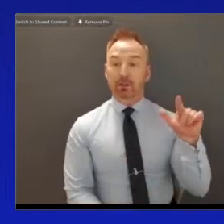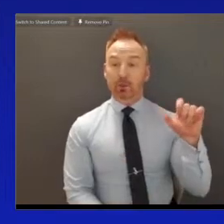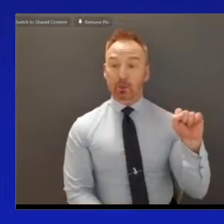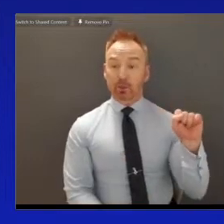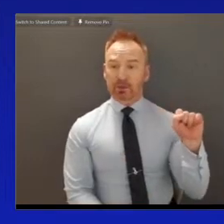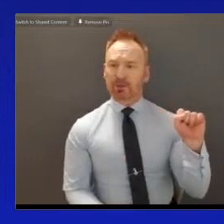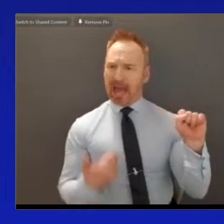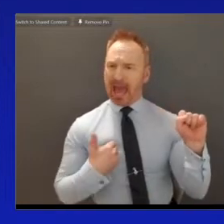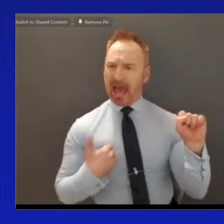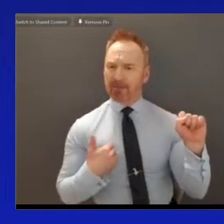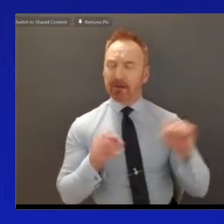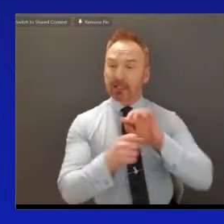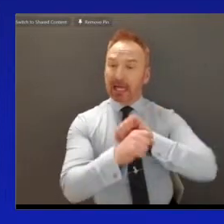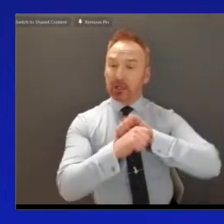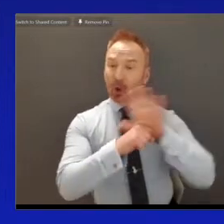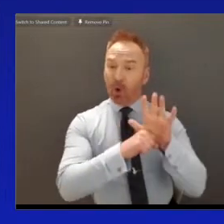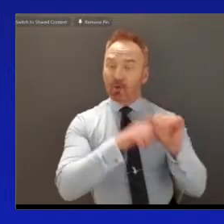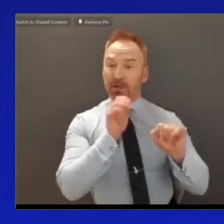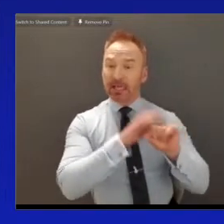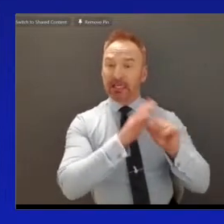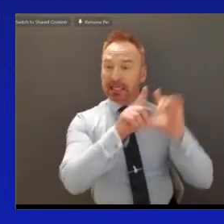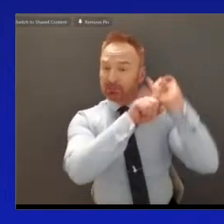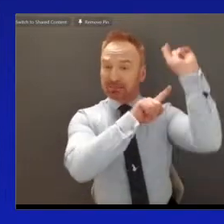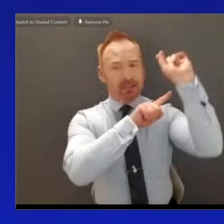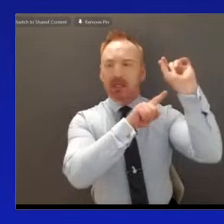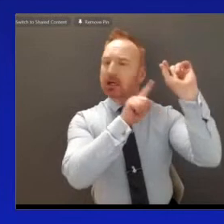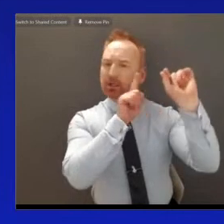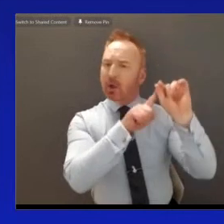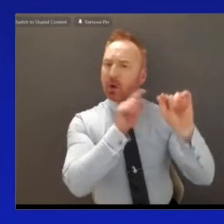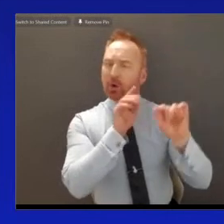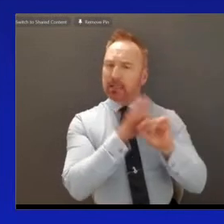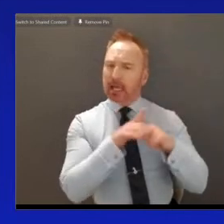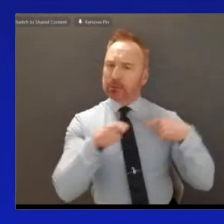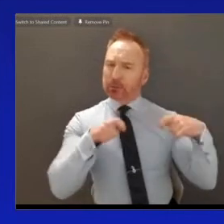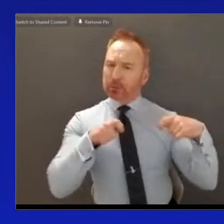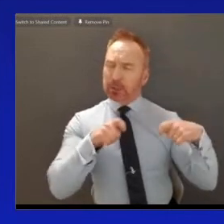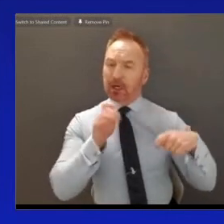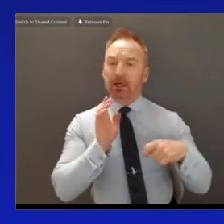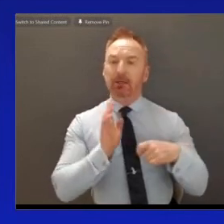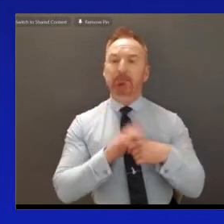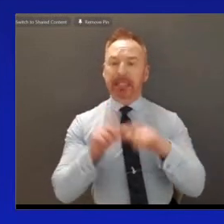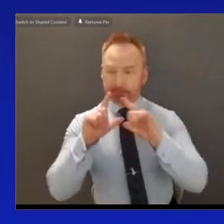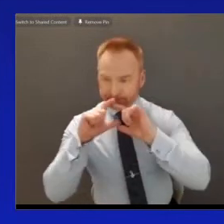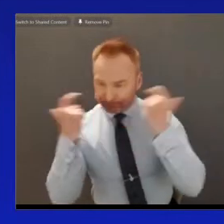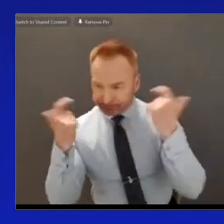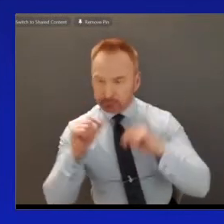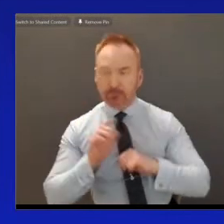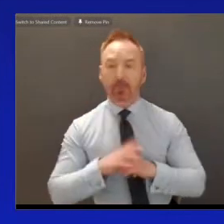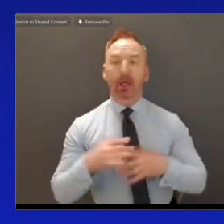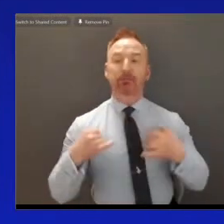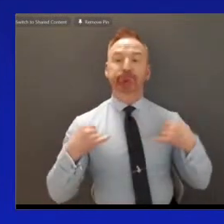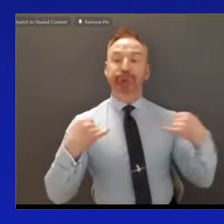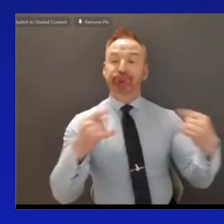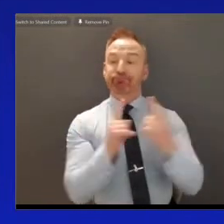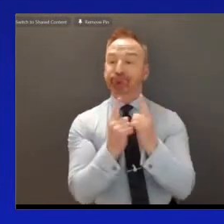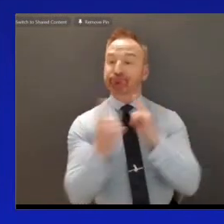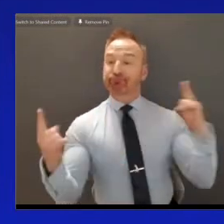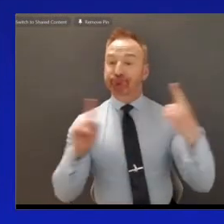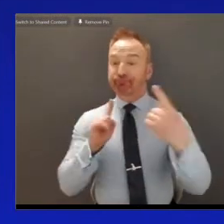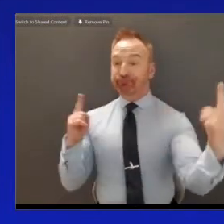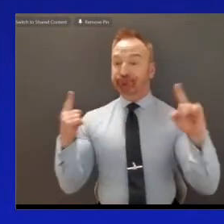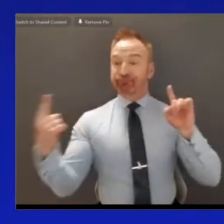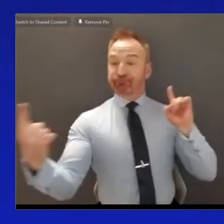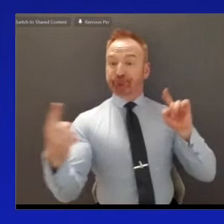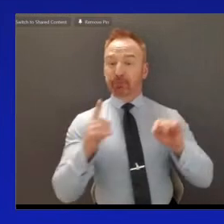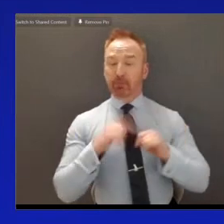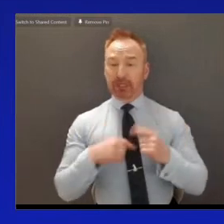our community. In fact, wearing masks and keeping distance between others outside of our household is critical